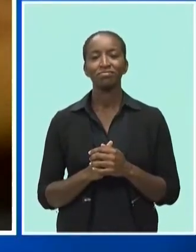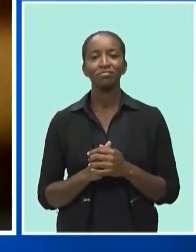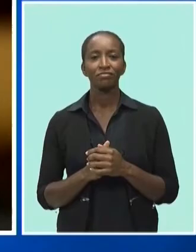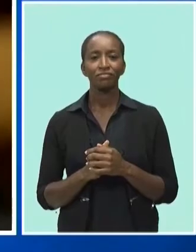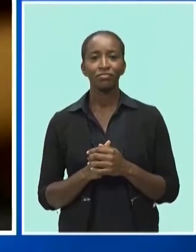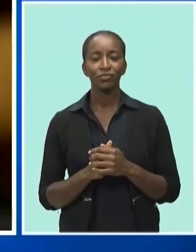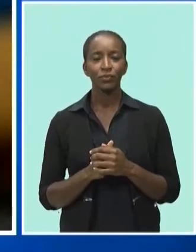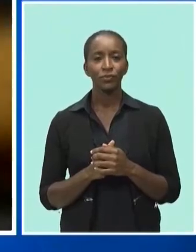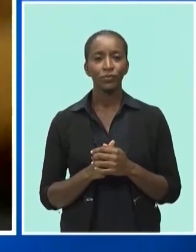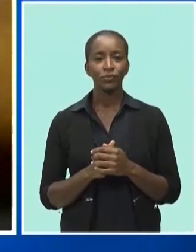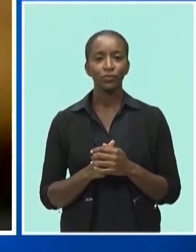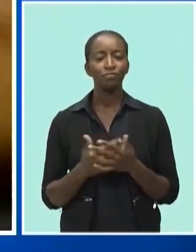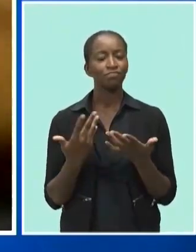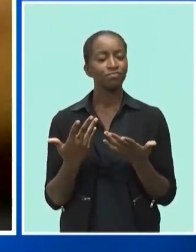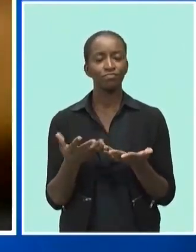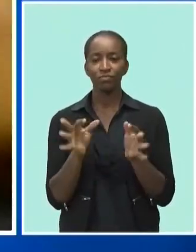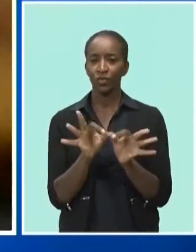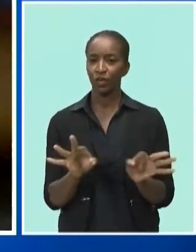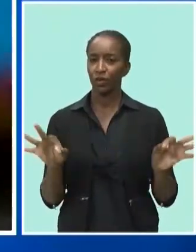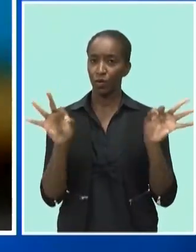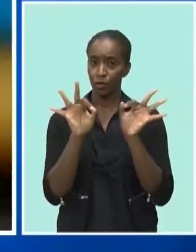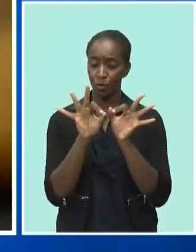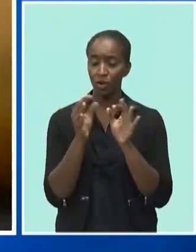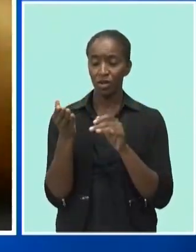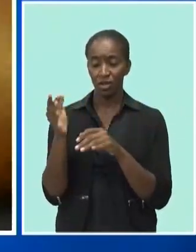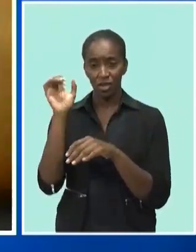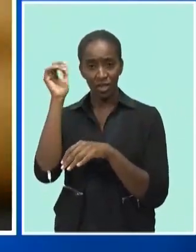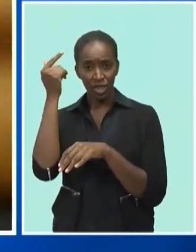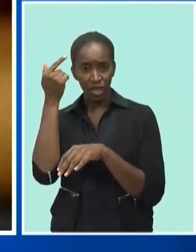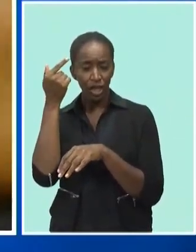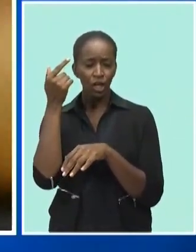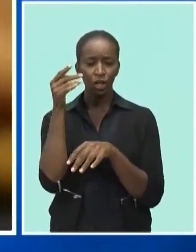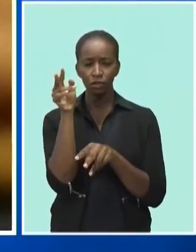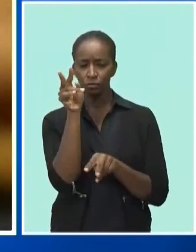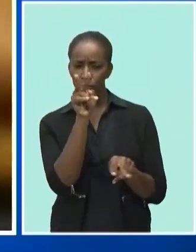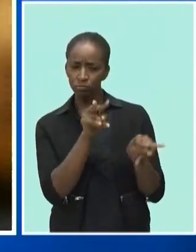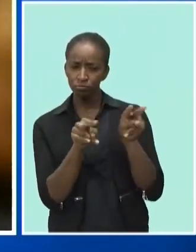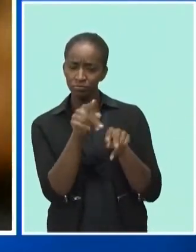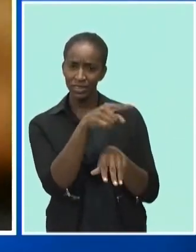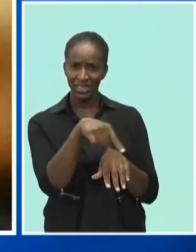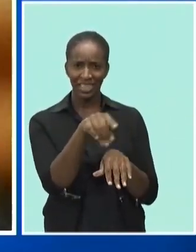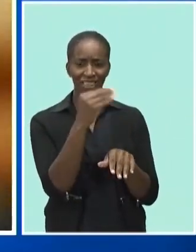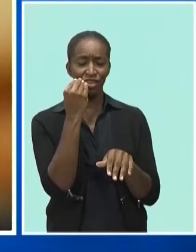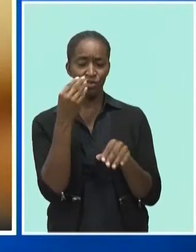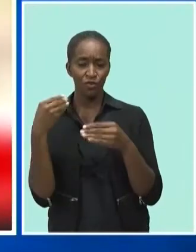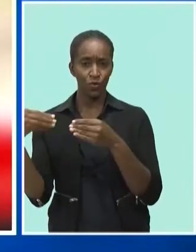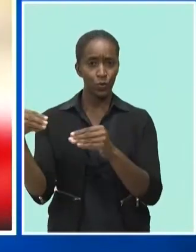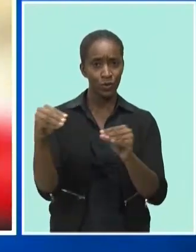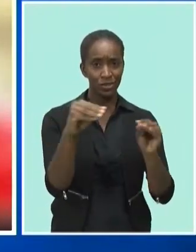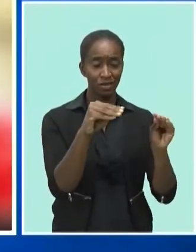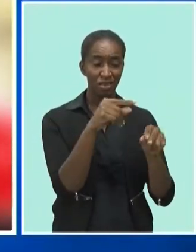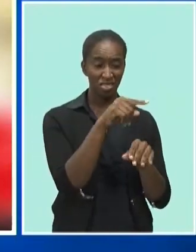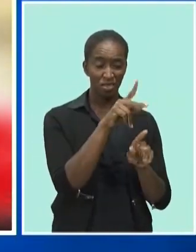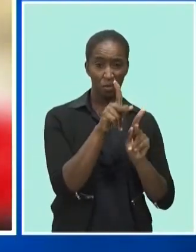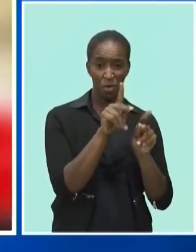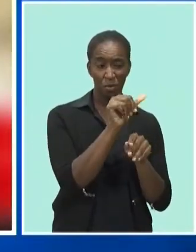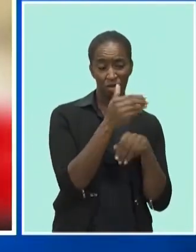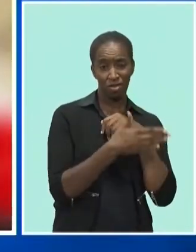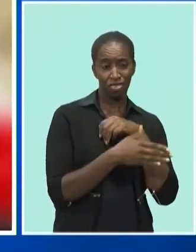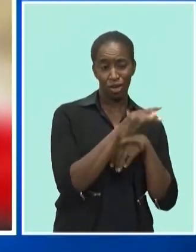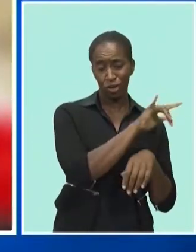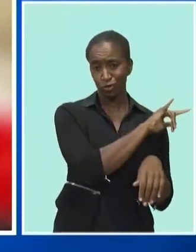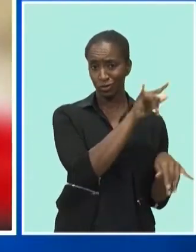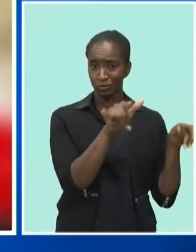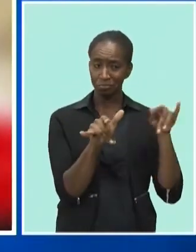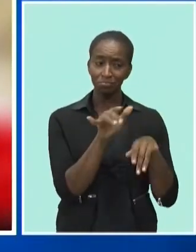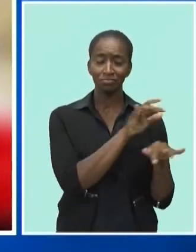News it is important that the authorities robustly monitor the sale of food, especially by migrants. This, she says, is crucial